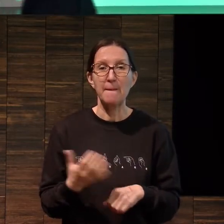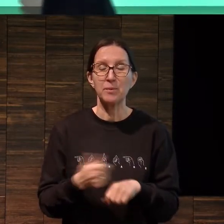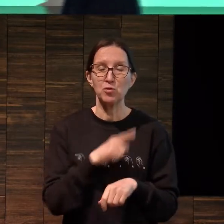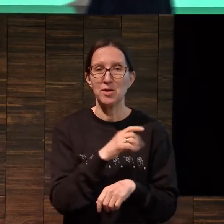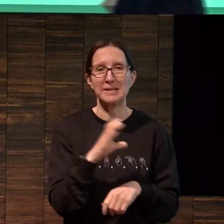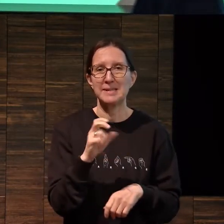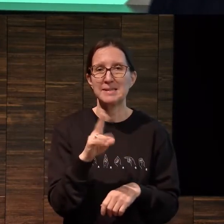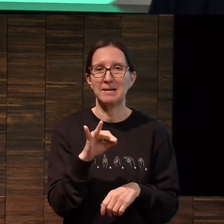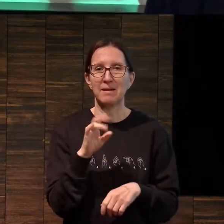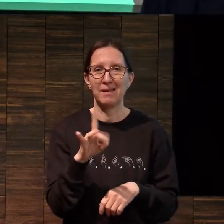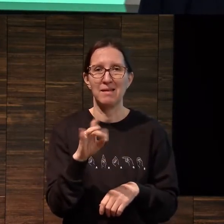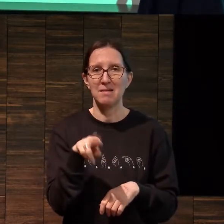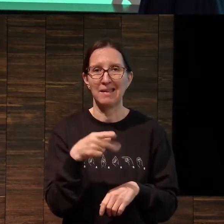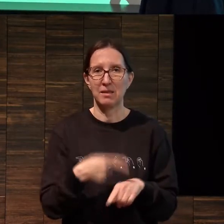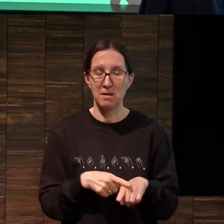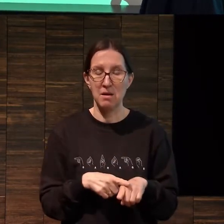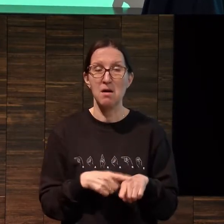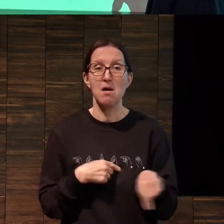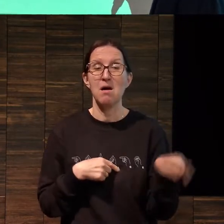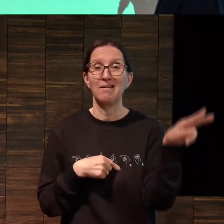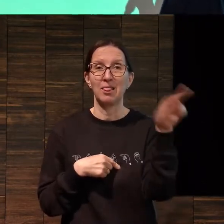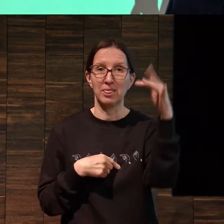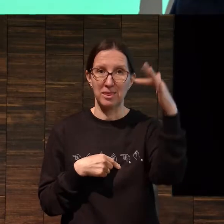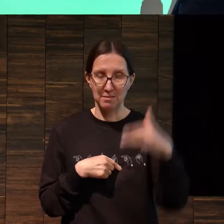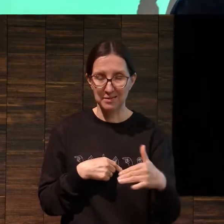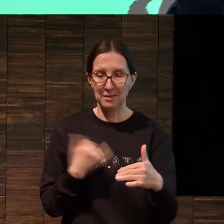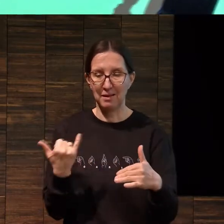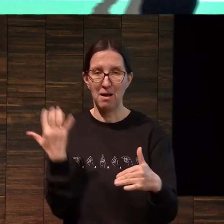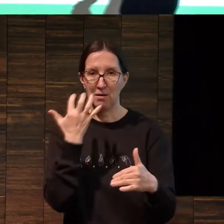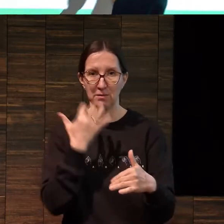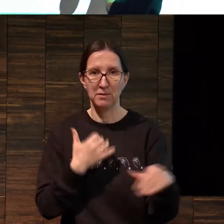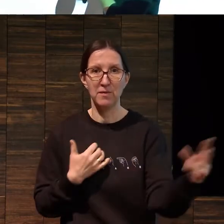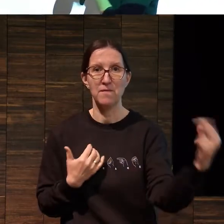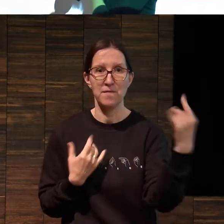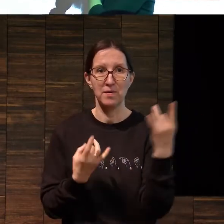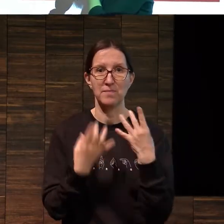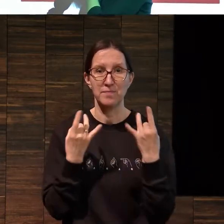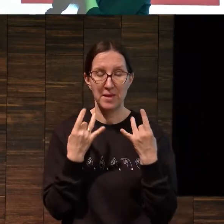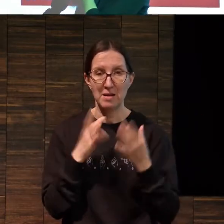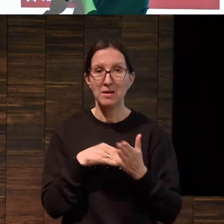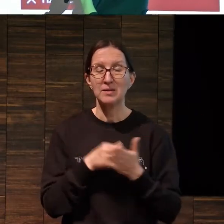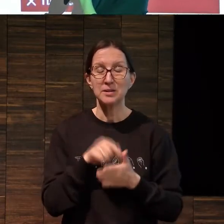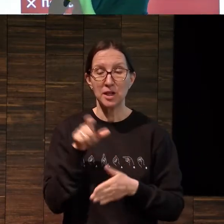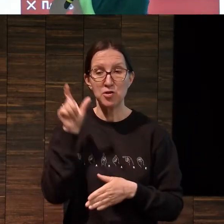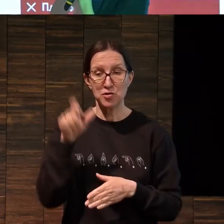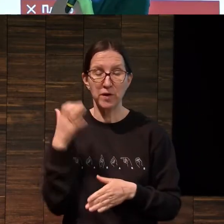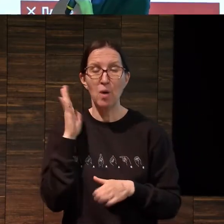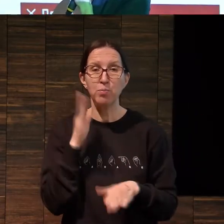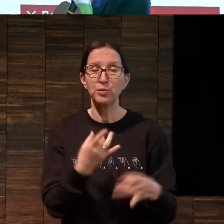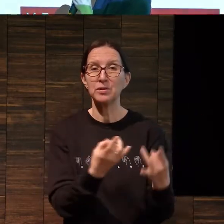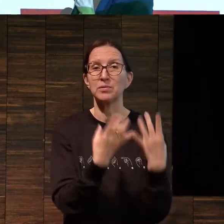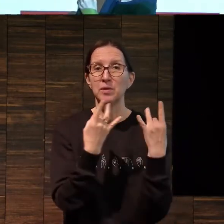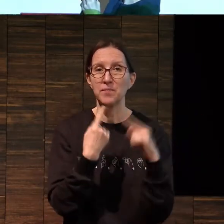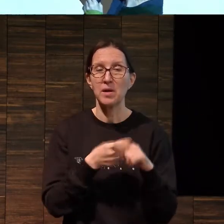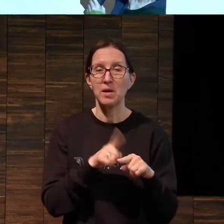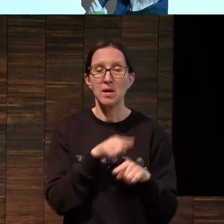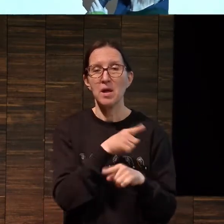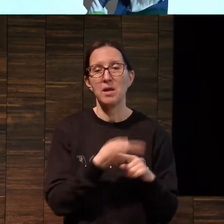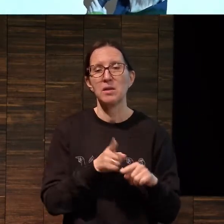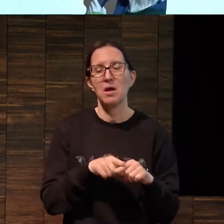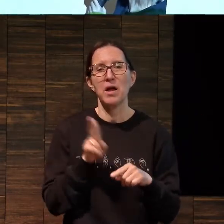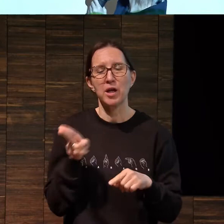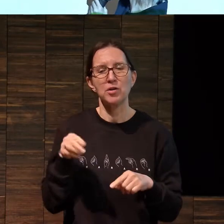somewhere beyond what we're doing today. So the screen reader reads the whole text that you have on the screen. So that means